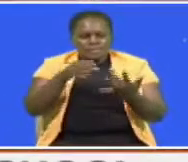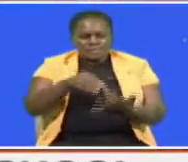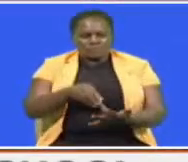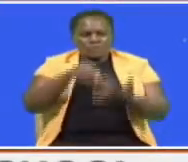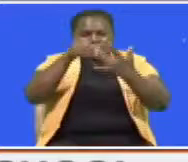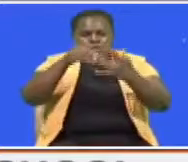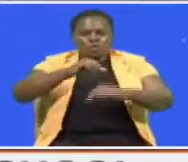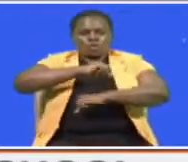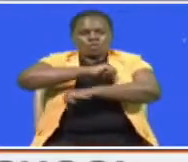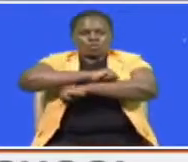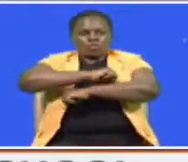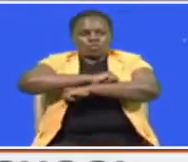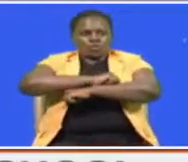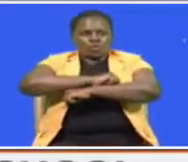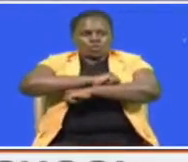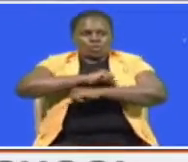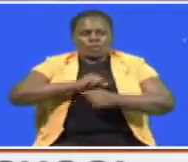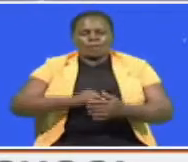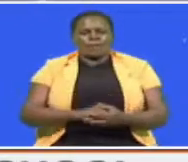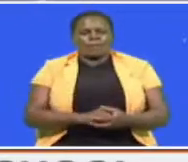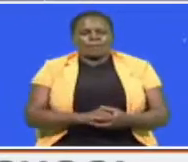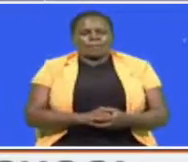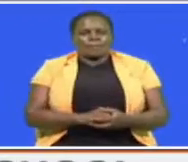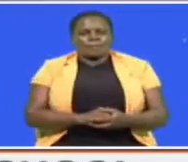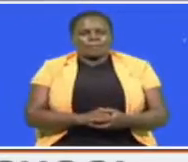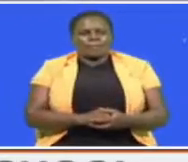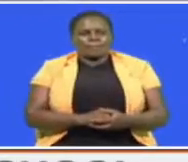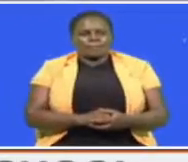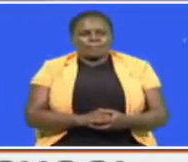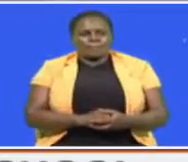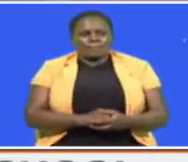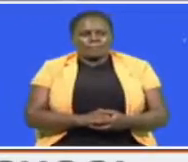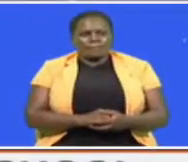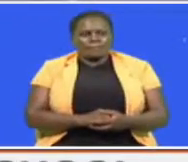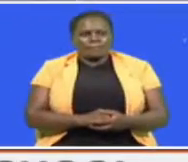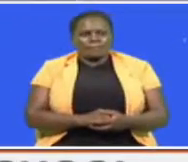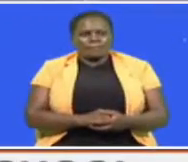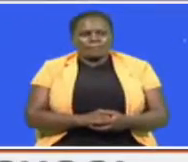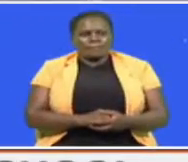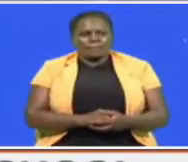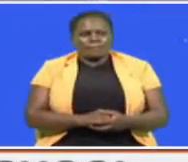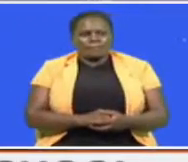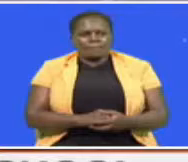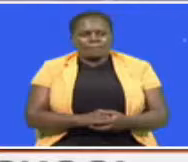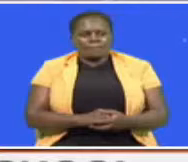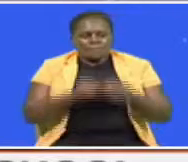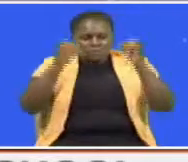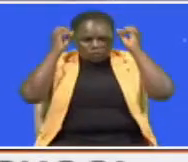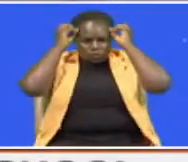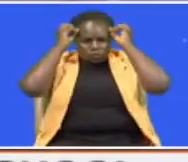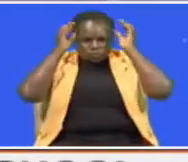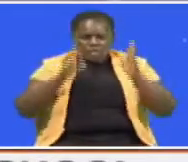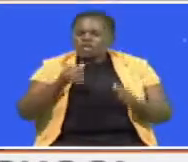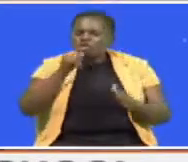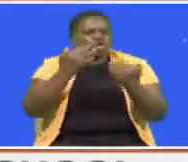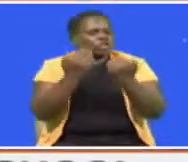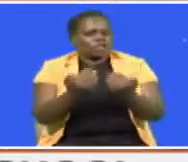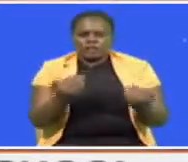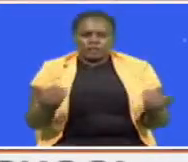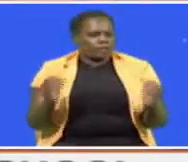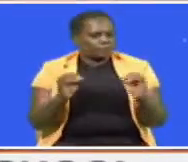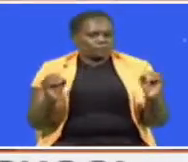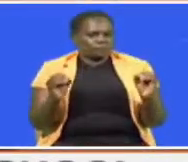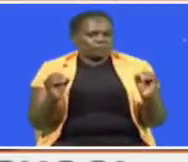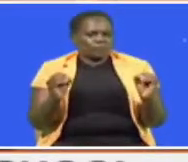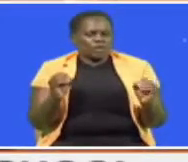school. Chule. Chule. Dawati. Dawati. Furaha. Furaha. The students are not children,